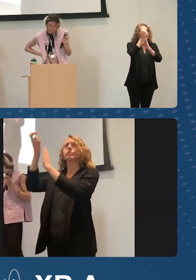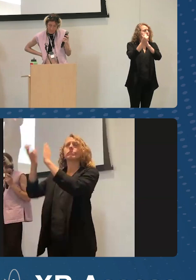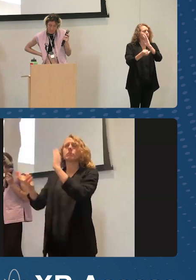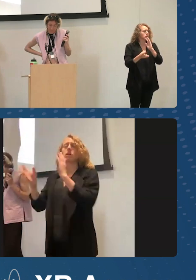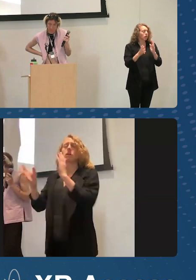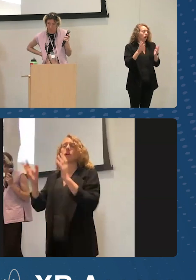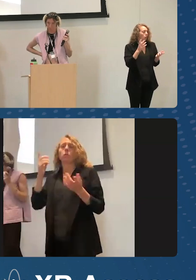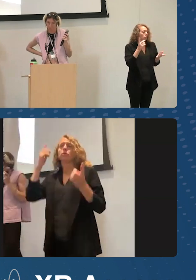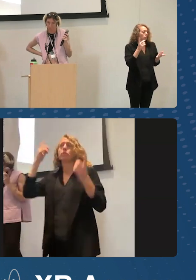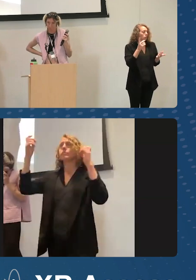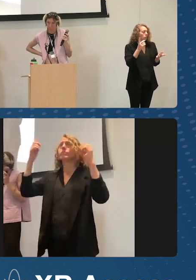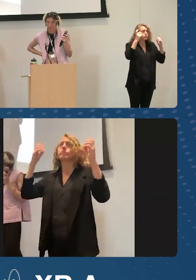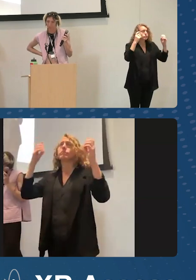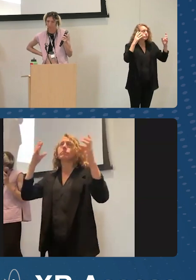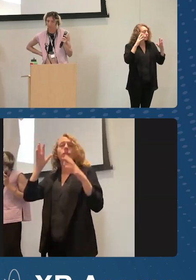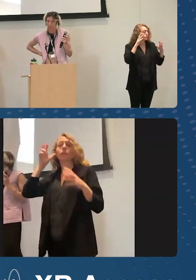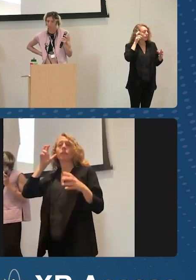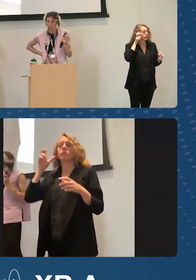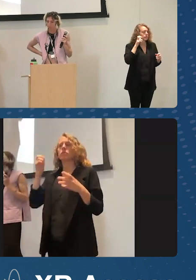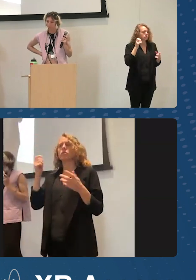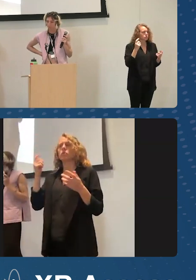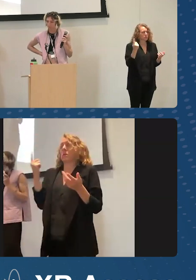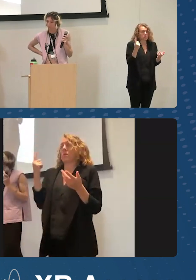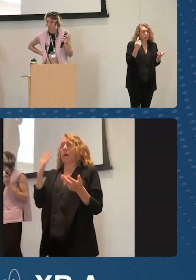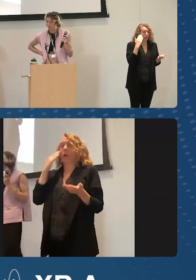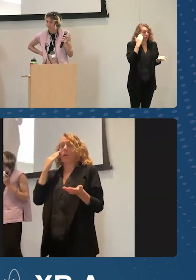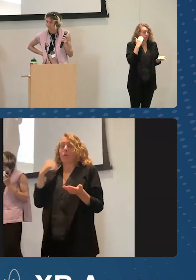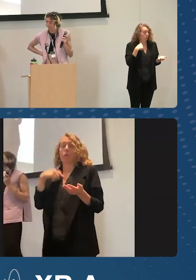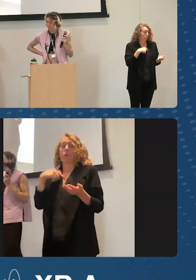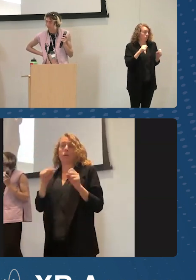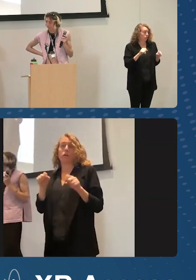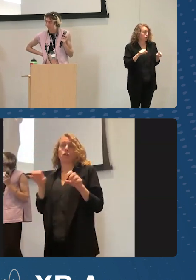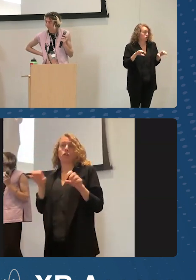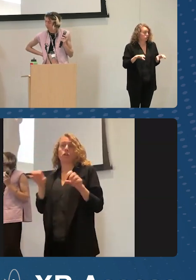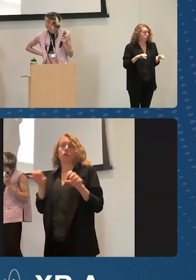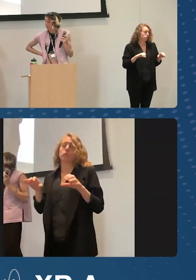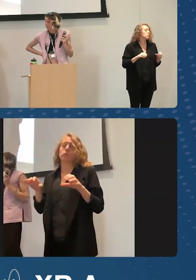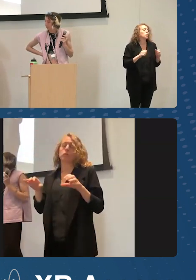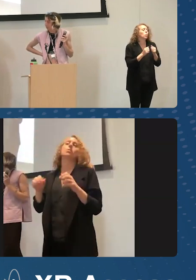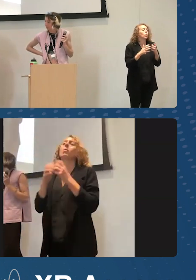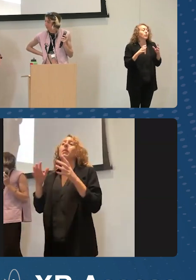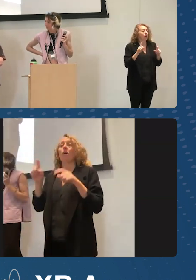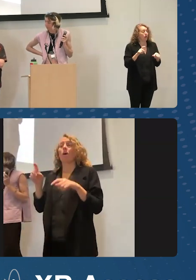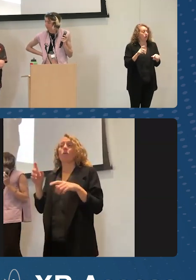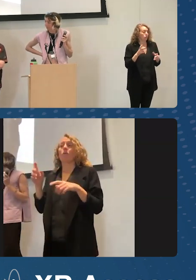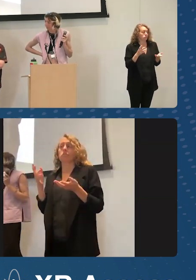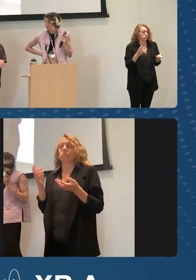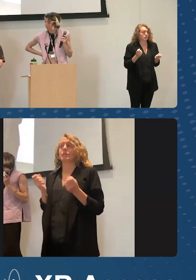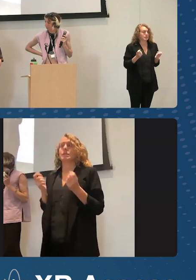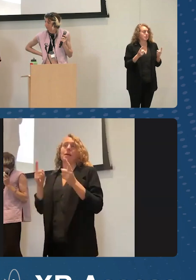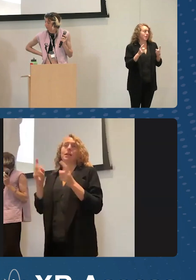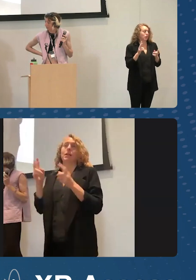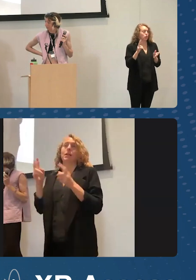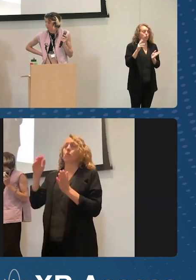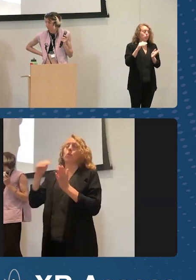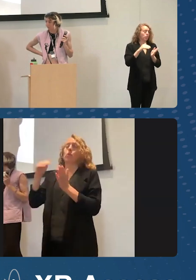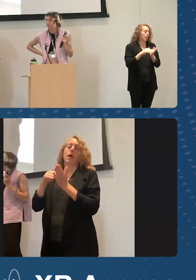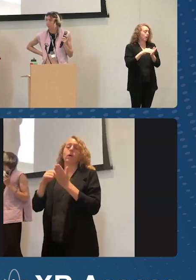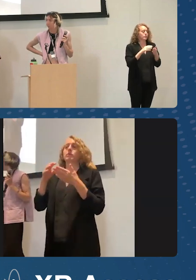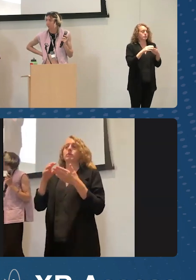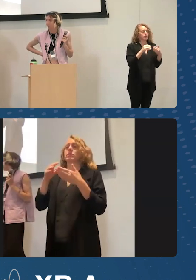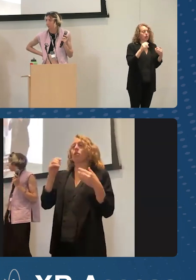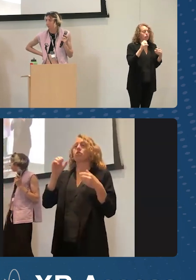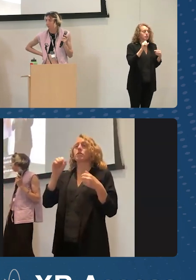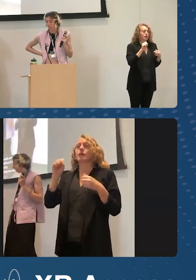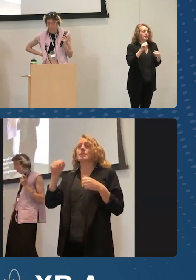so this is something that we knew we could do without having to spend $2,000 on some spatial audio suite